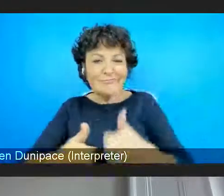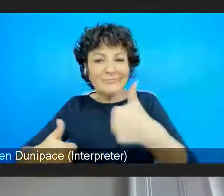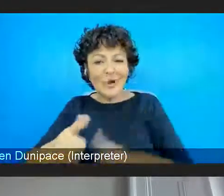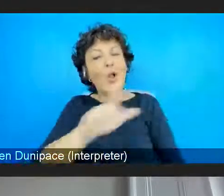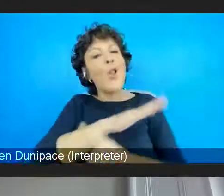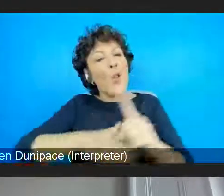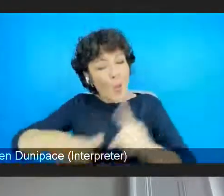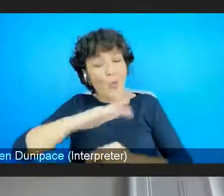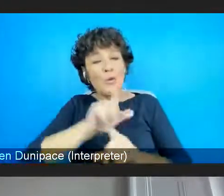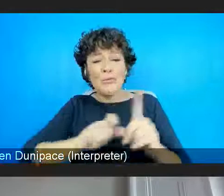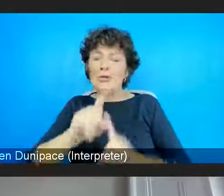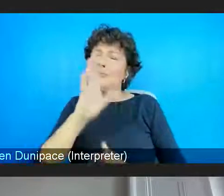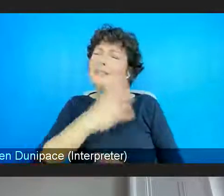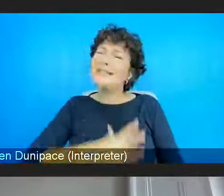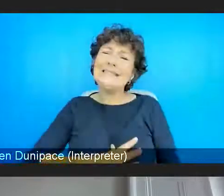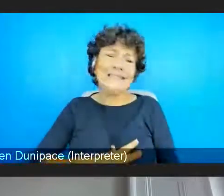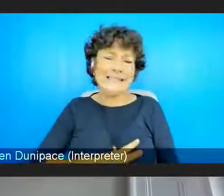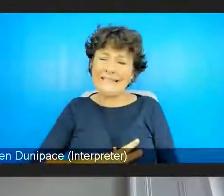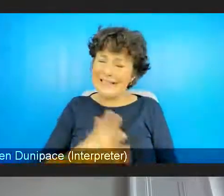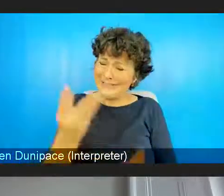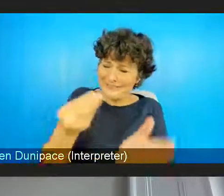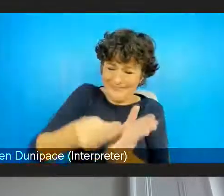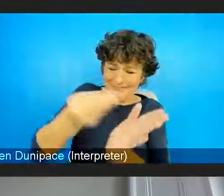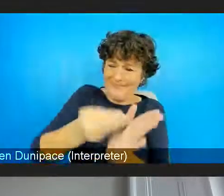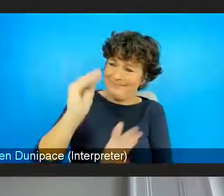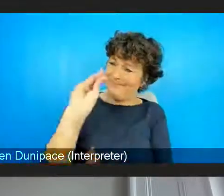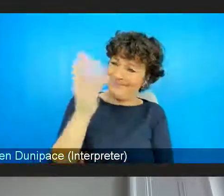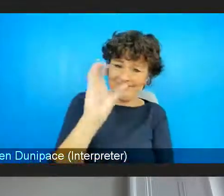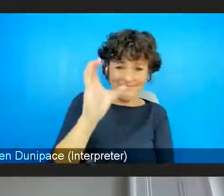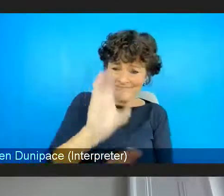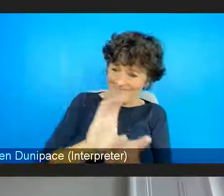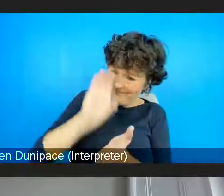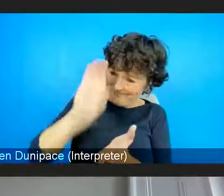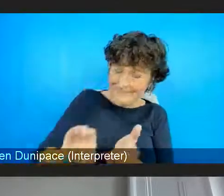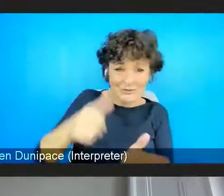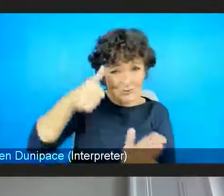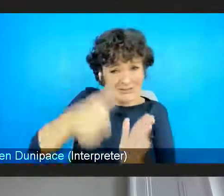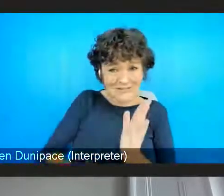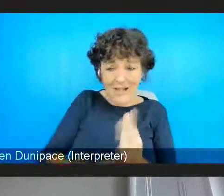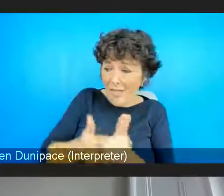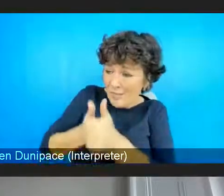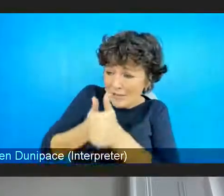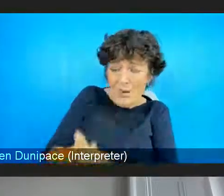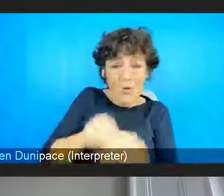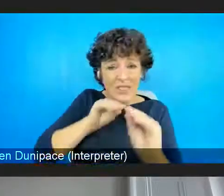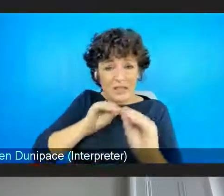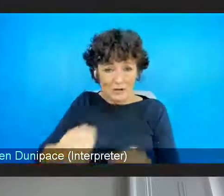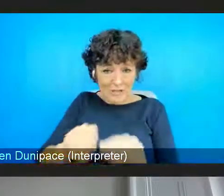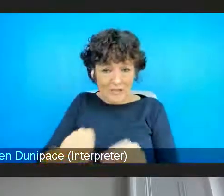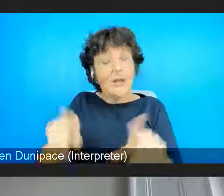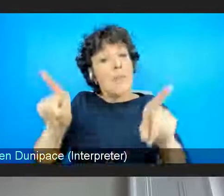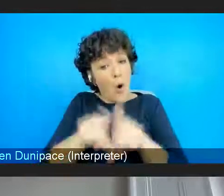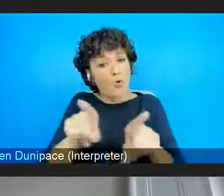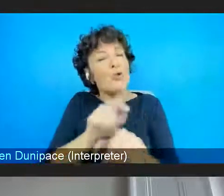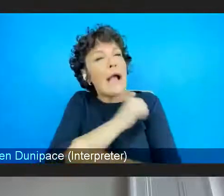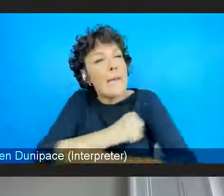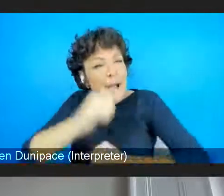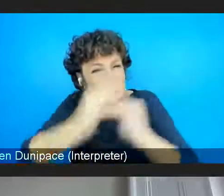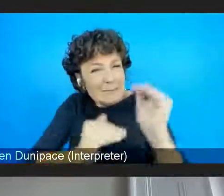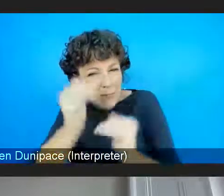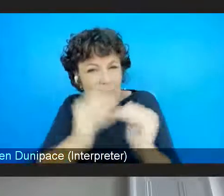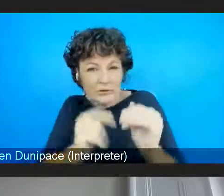need the kind of, the seed funding there. You need the resources at the beginning to support that, and then the capacity building resource to help